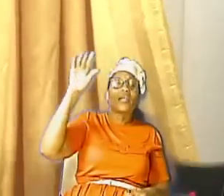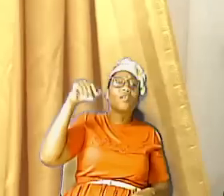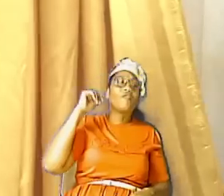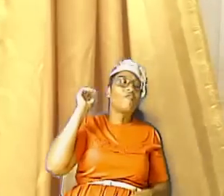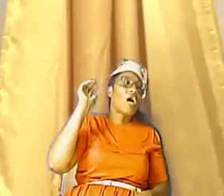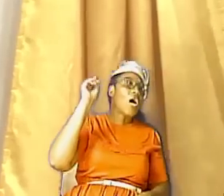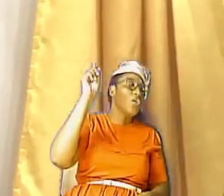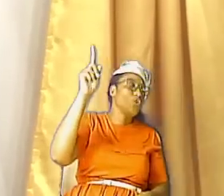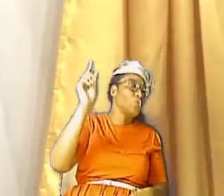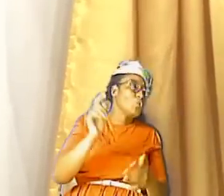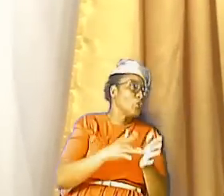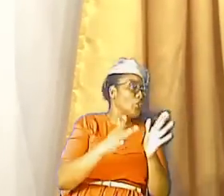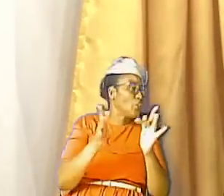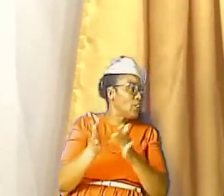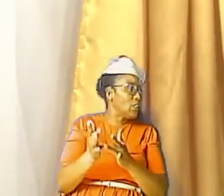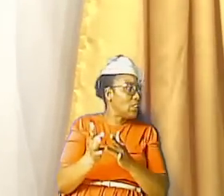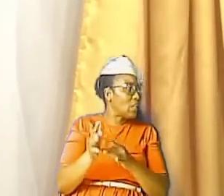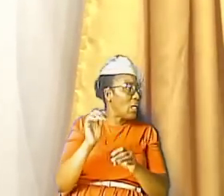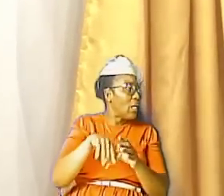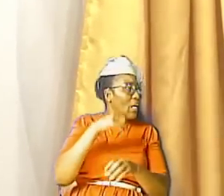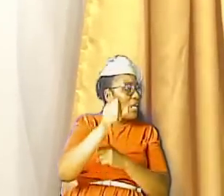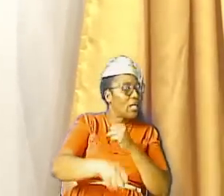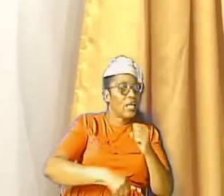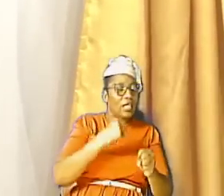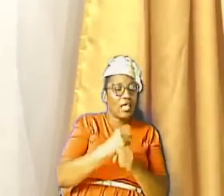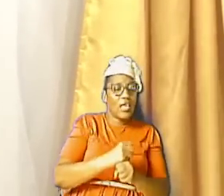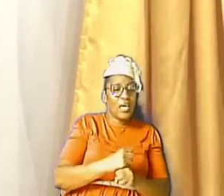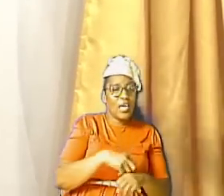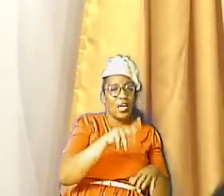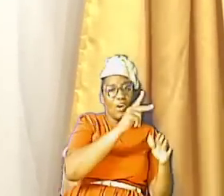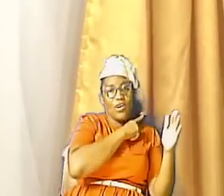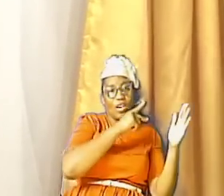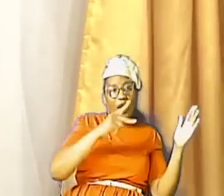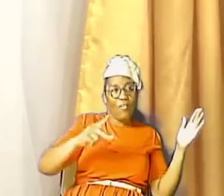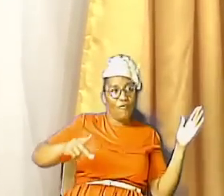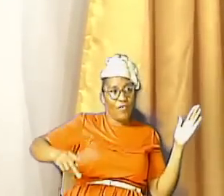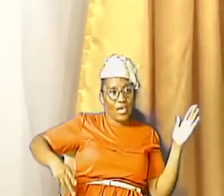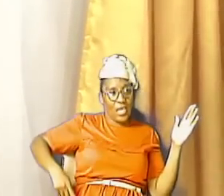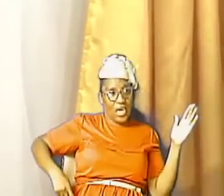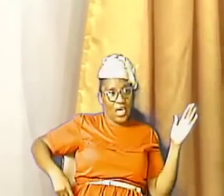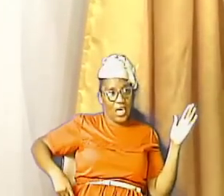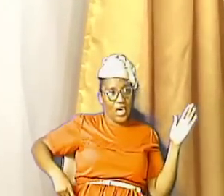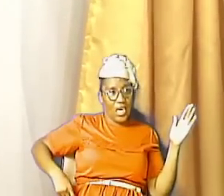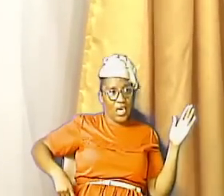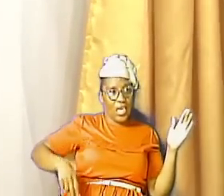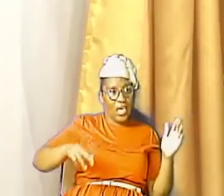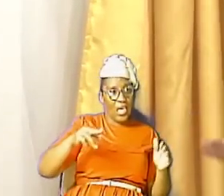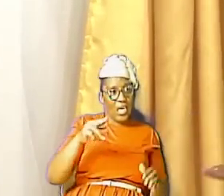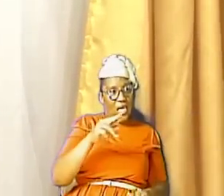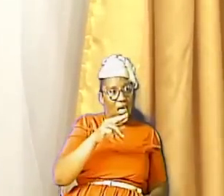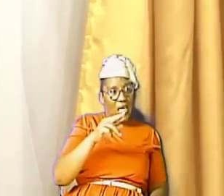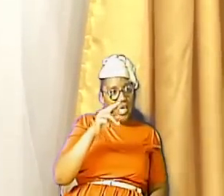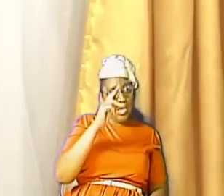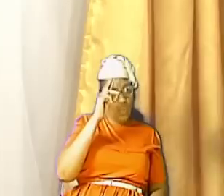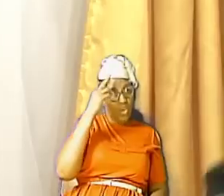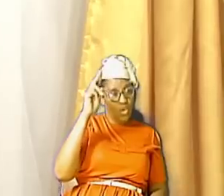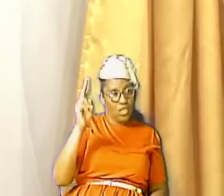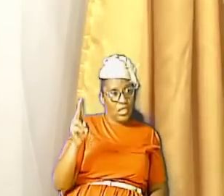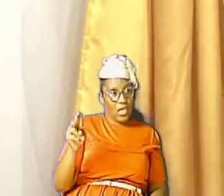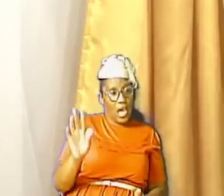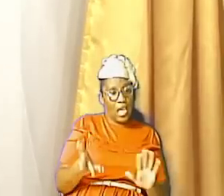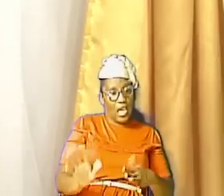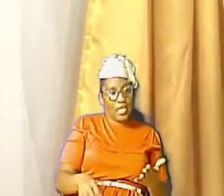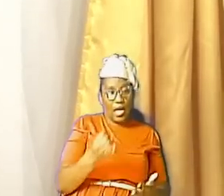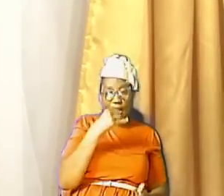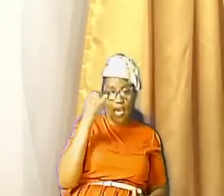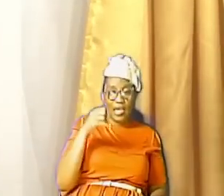Hallelujah. In the year that King Uzziah died, I hear Isaiah say, I saw the